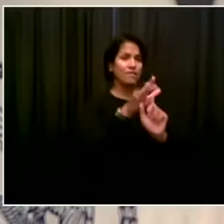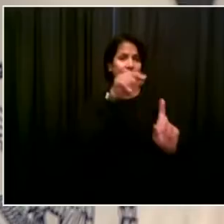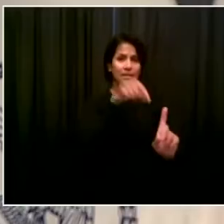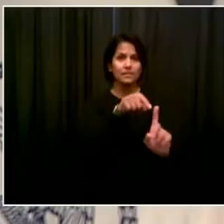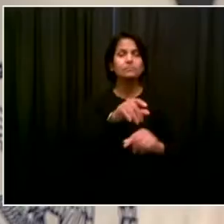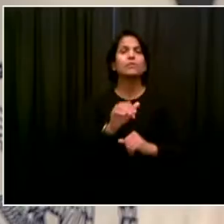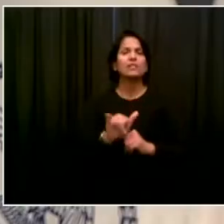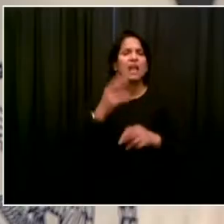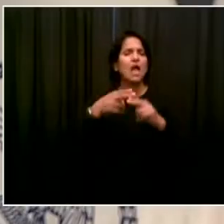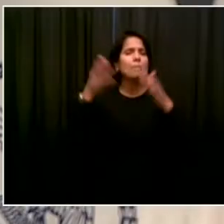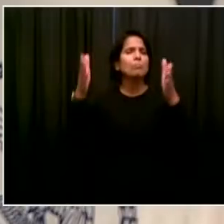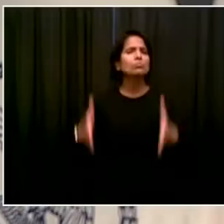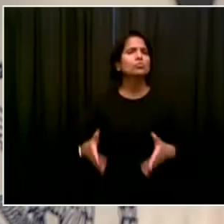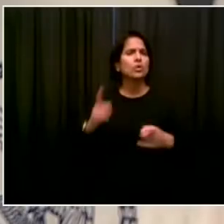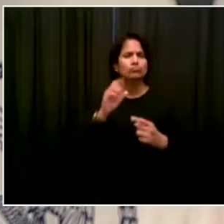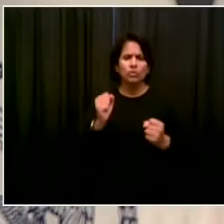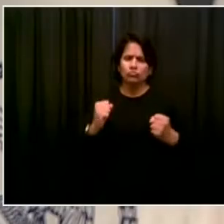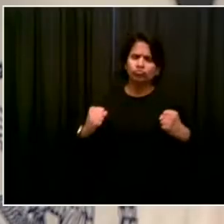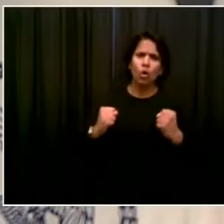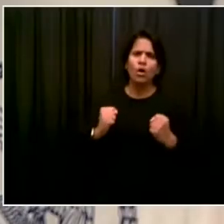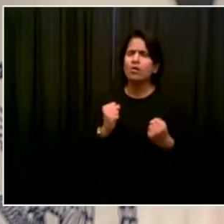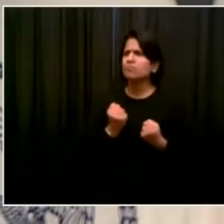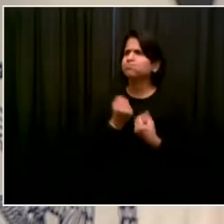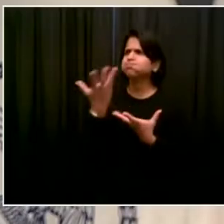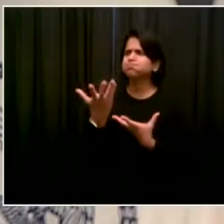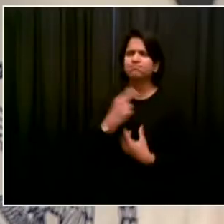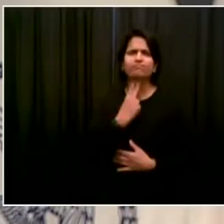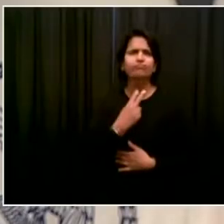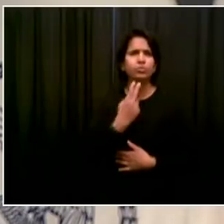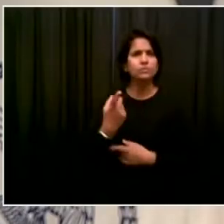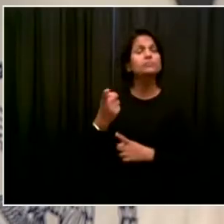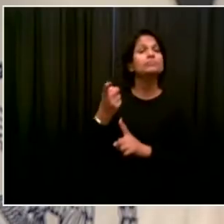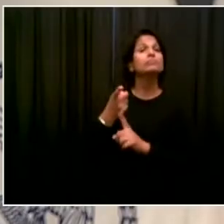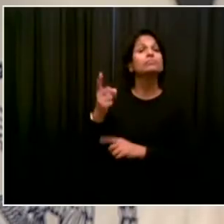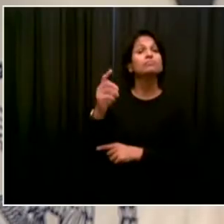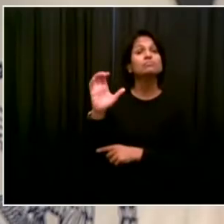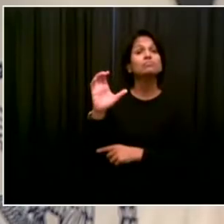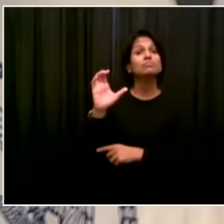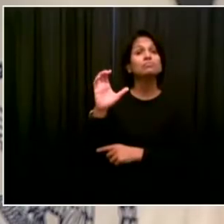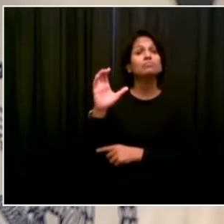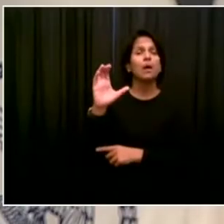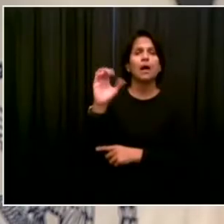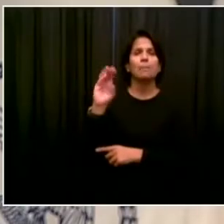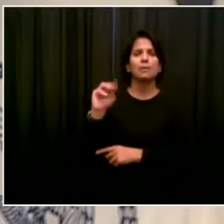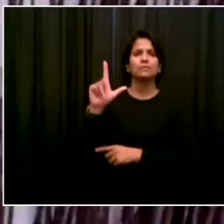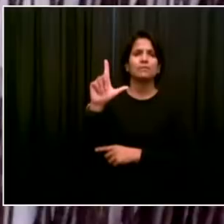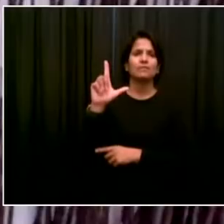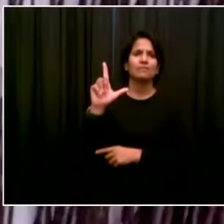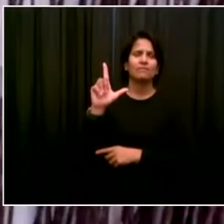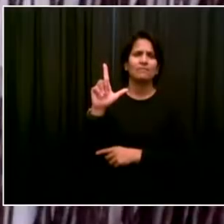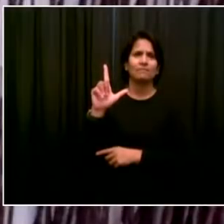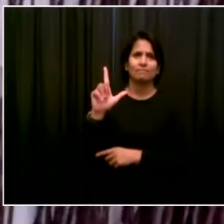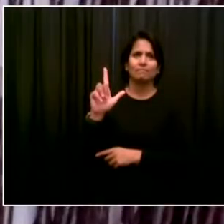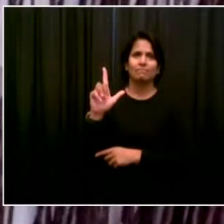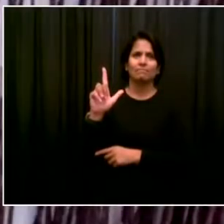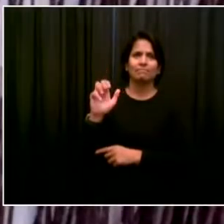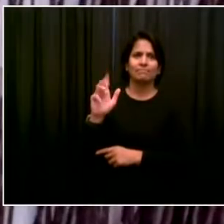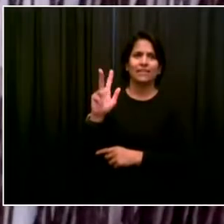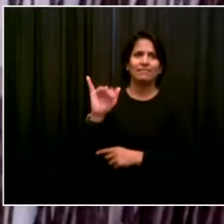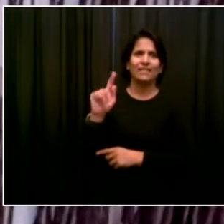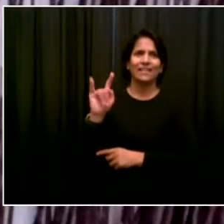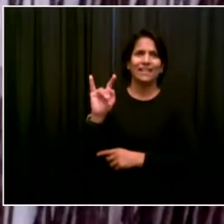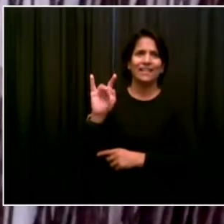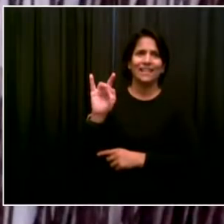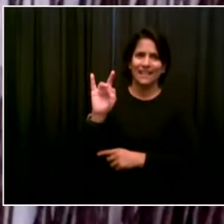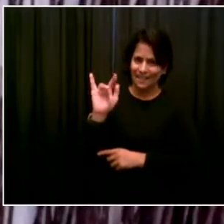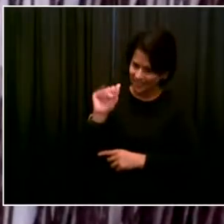pleasure to introduce Councilmember Mark Levine. Thank you so much, Mayor de Blasio. Thank you for inviting me to be part of this